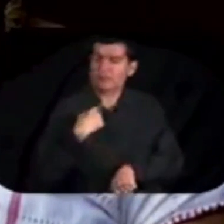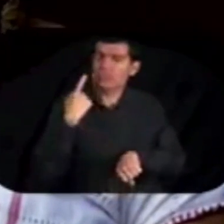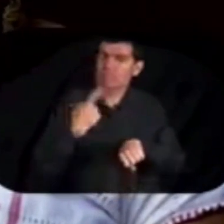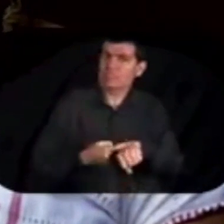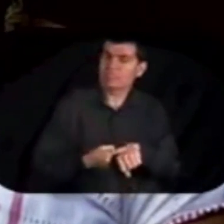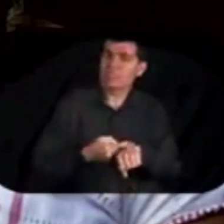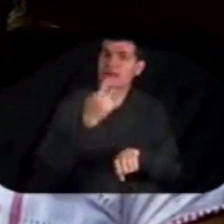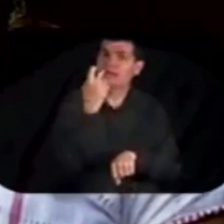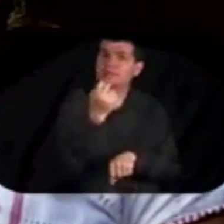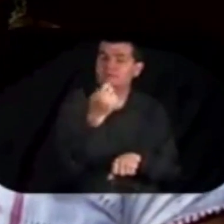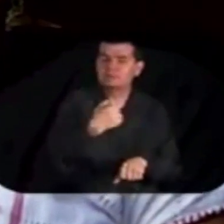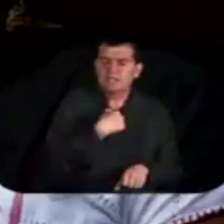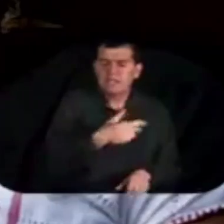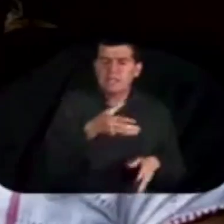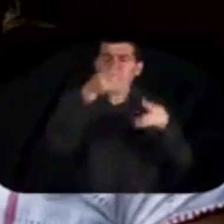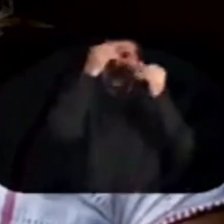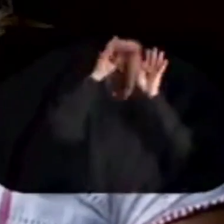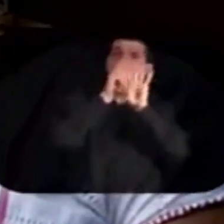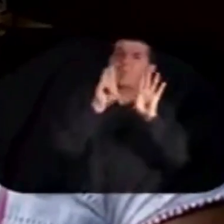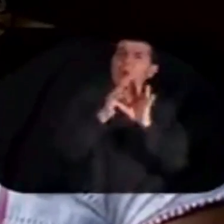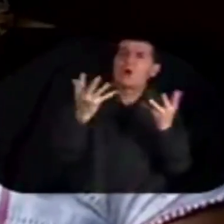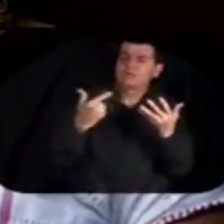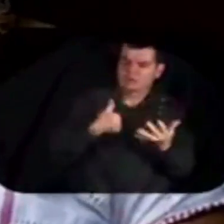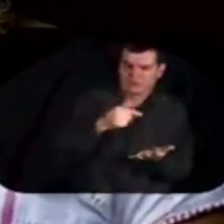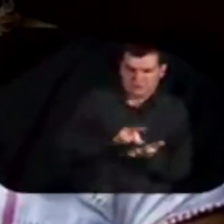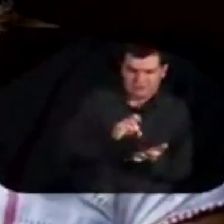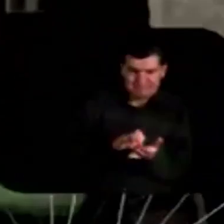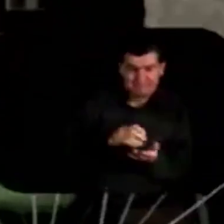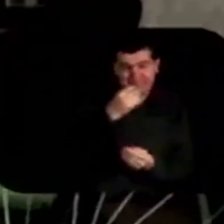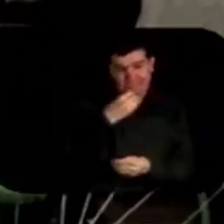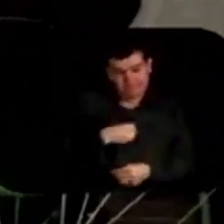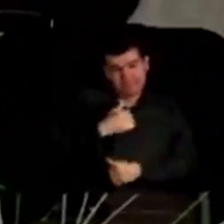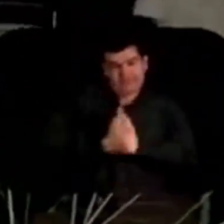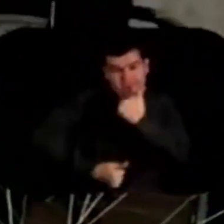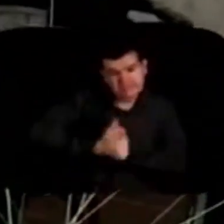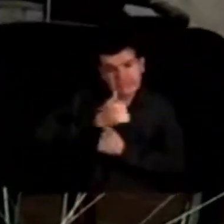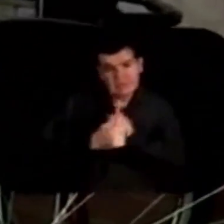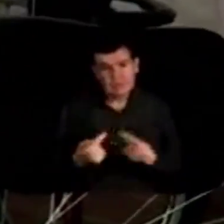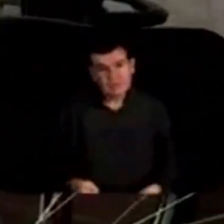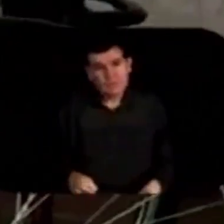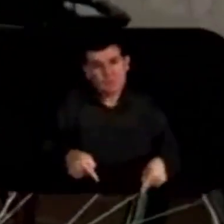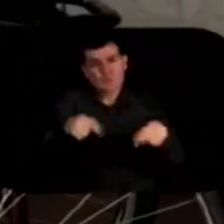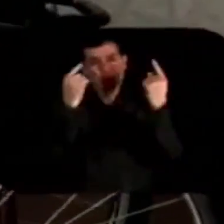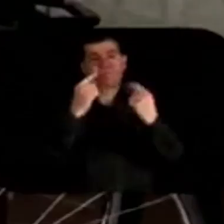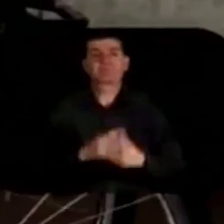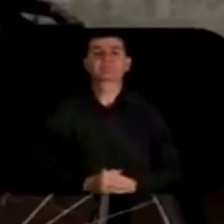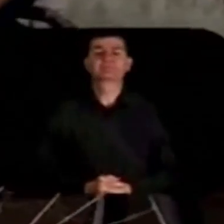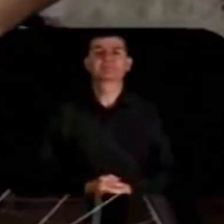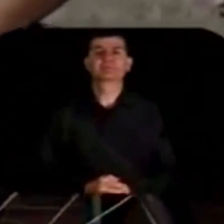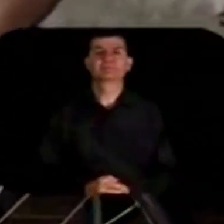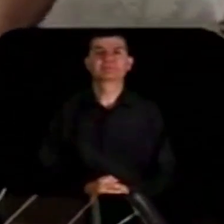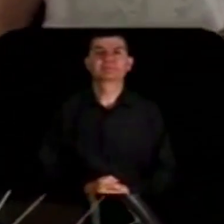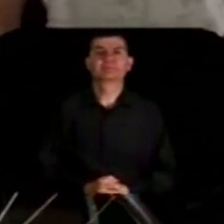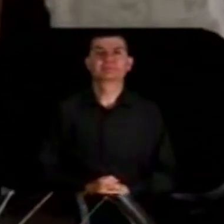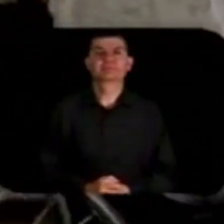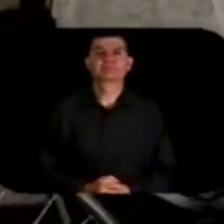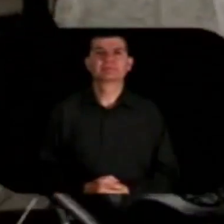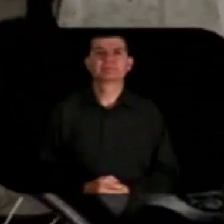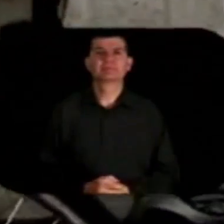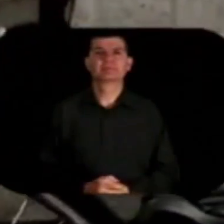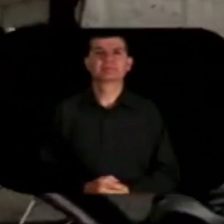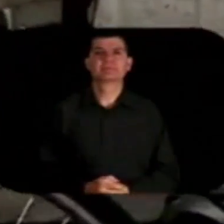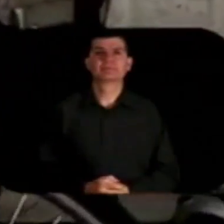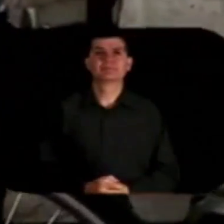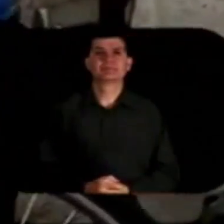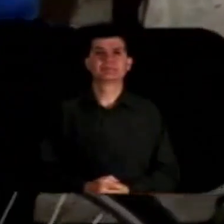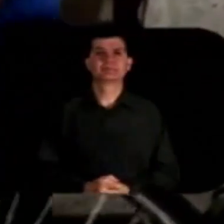I became disabled when I was 2 years old, so I learned to live with my disability ever since I was a little girl.